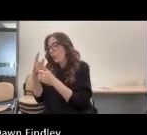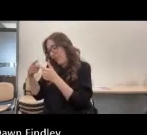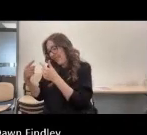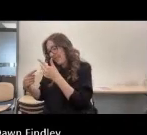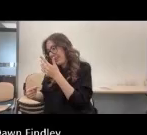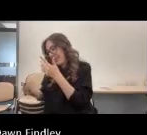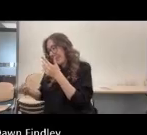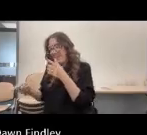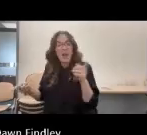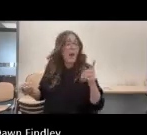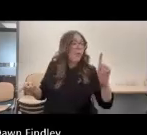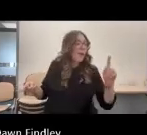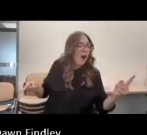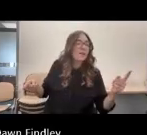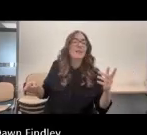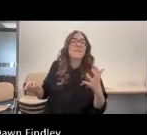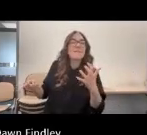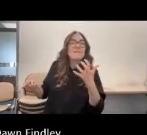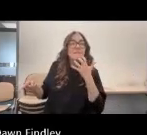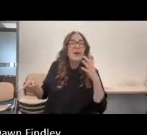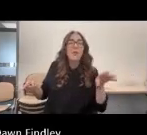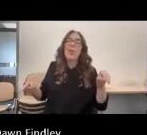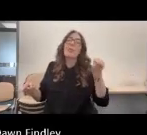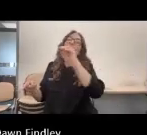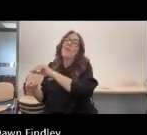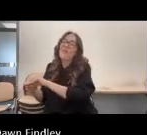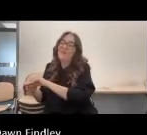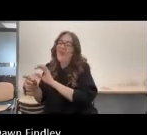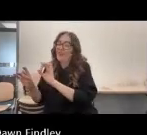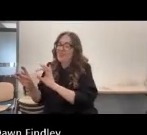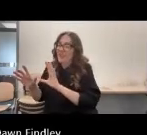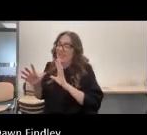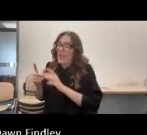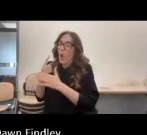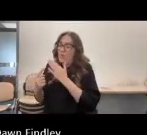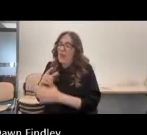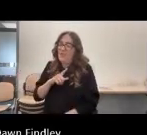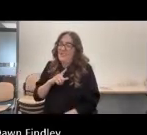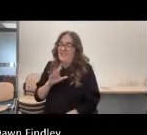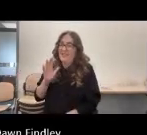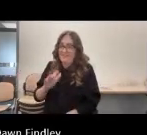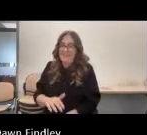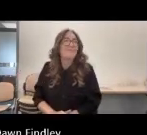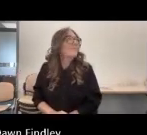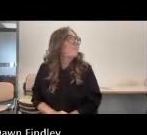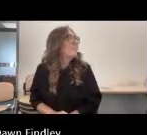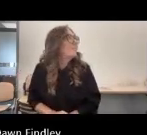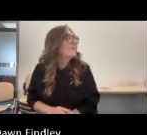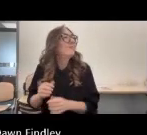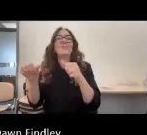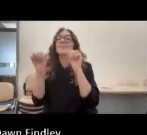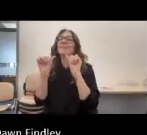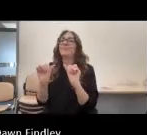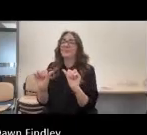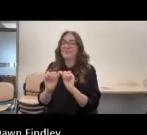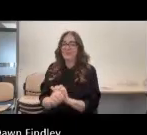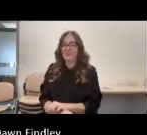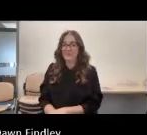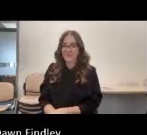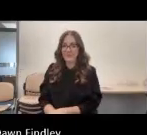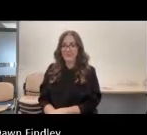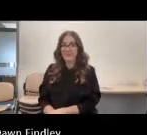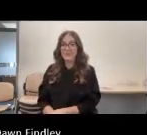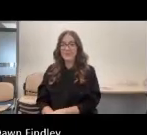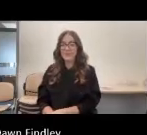So that's about Android. So I'm going to share the screen in a minute. I will talk through what I'm doing. There will